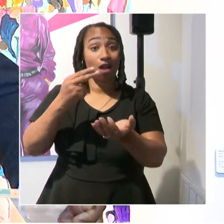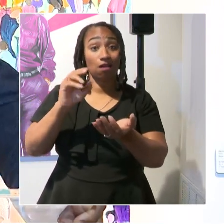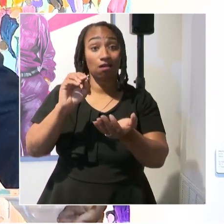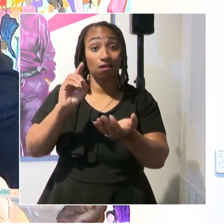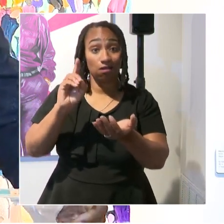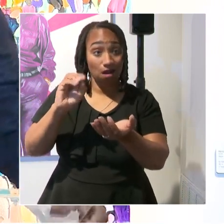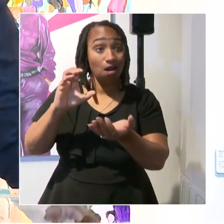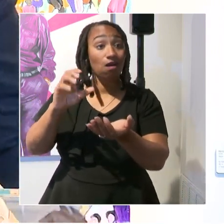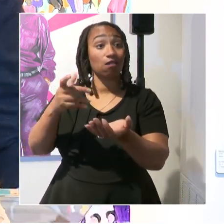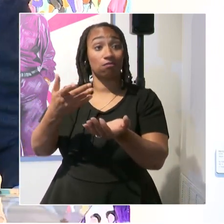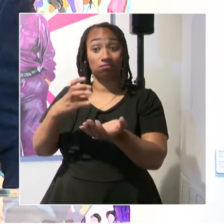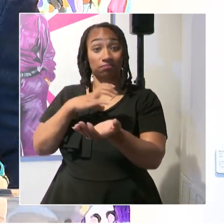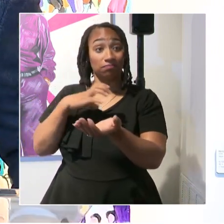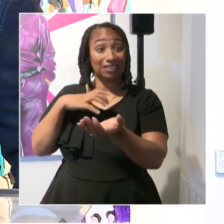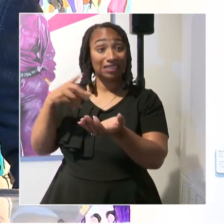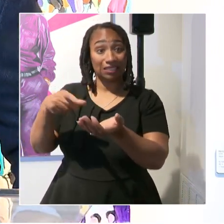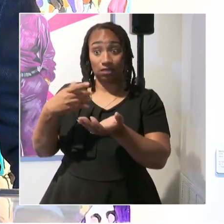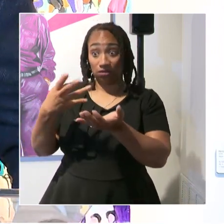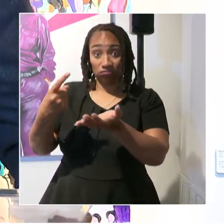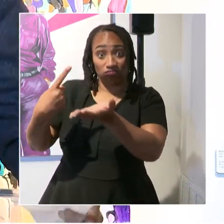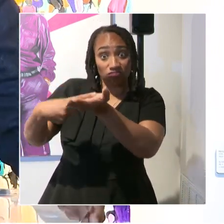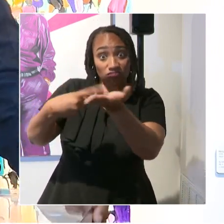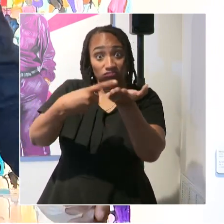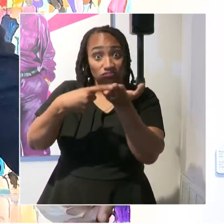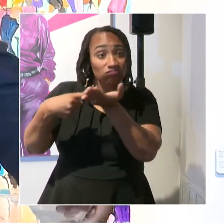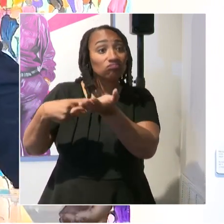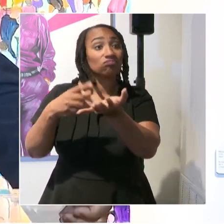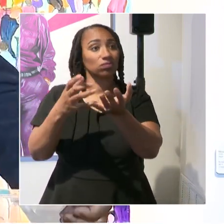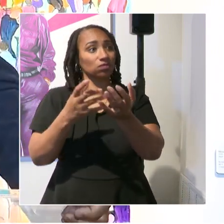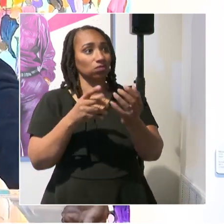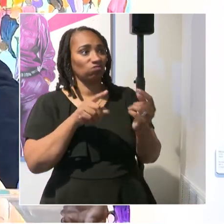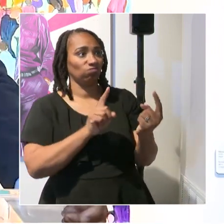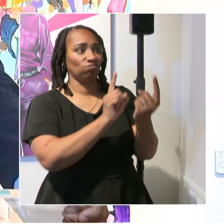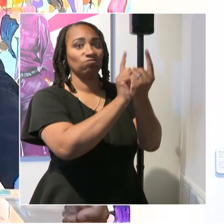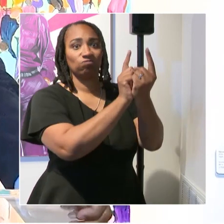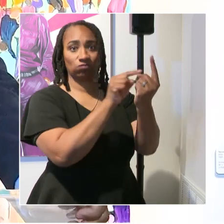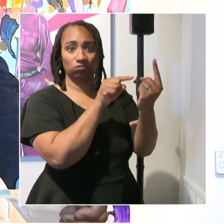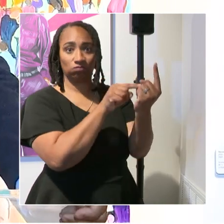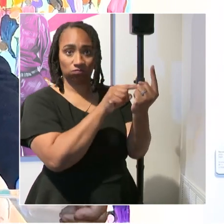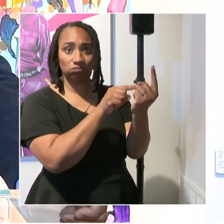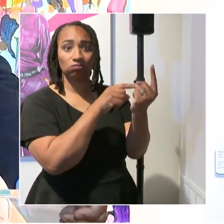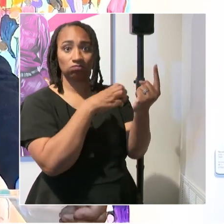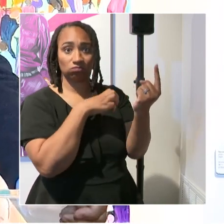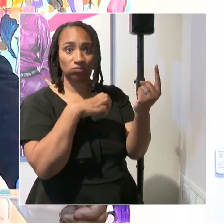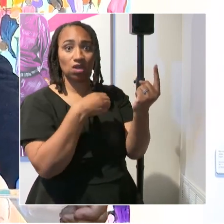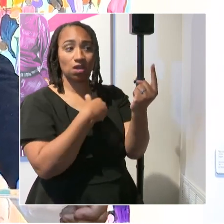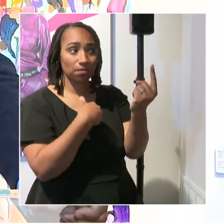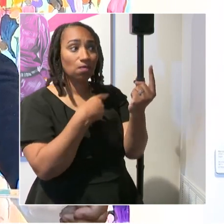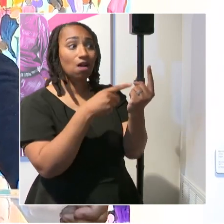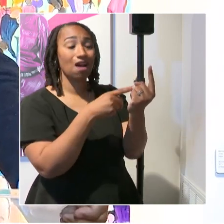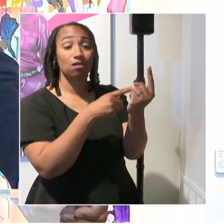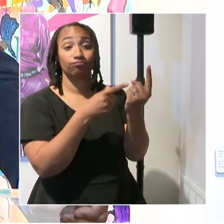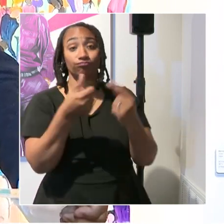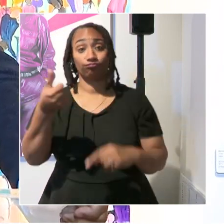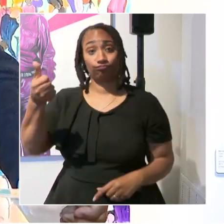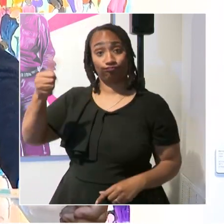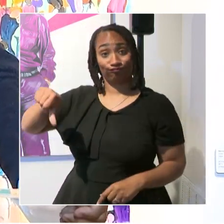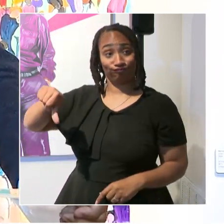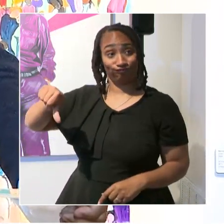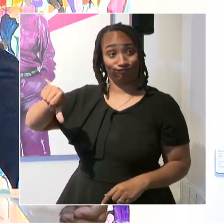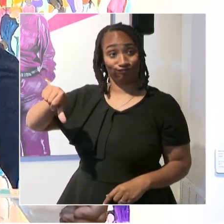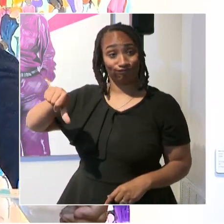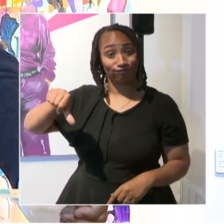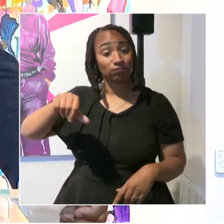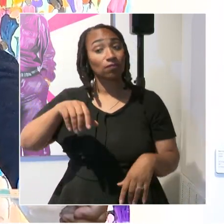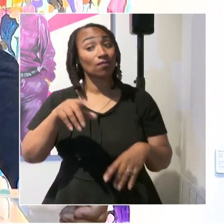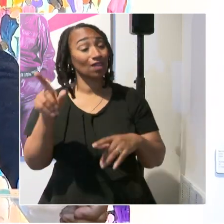the council member an opportunity to meet, and he declined 2 offers to meet. We,